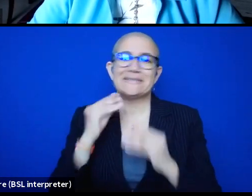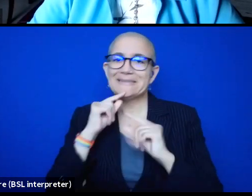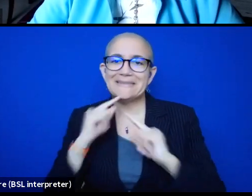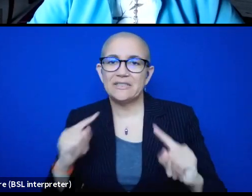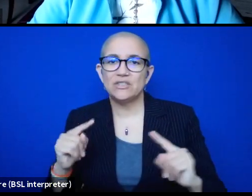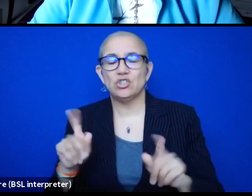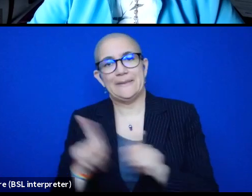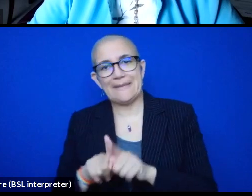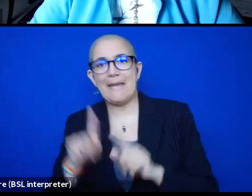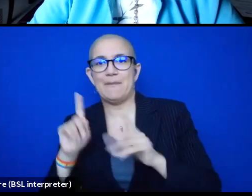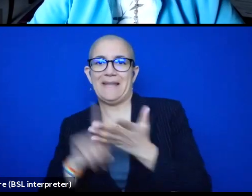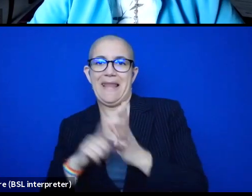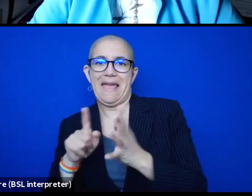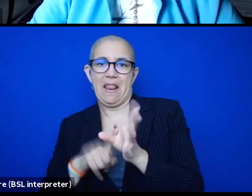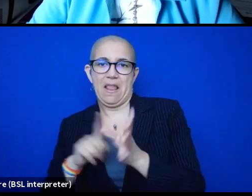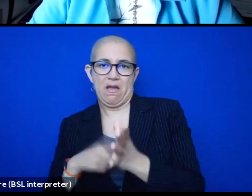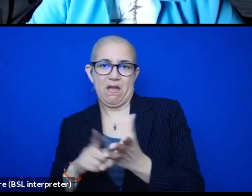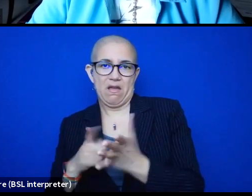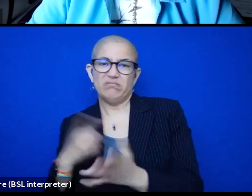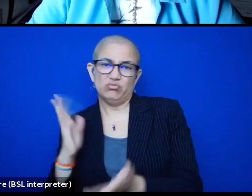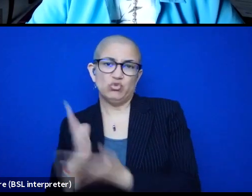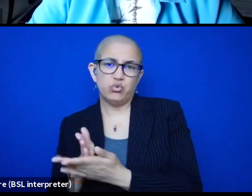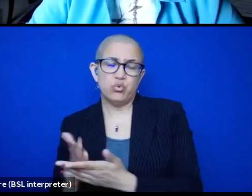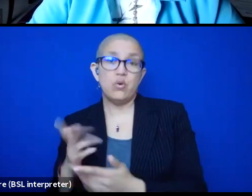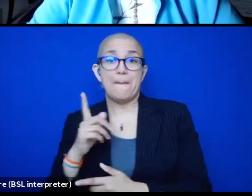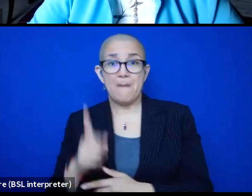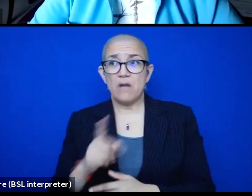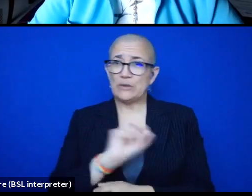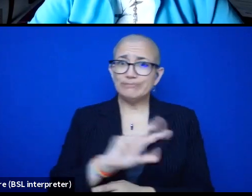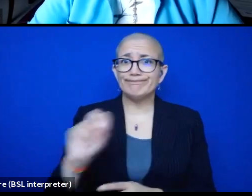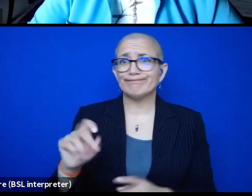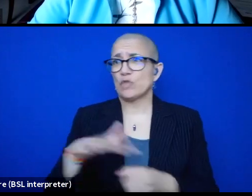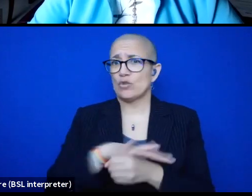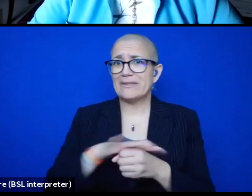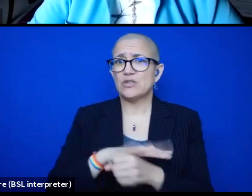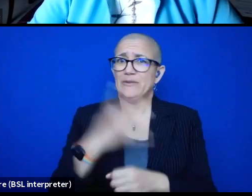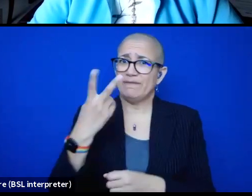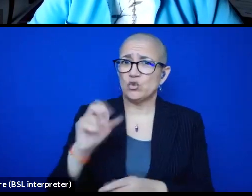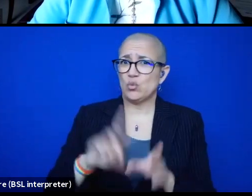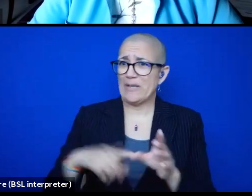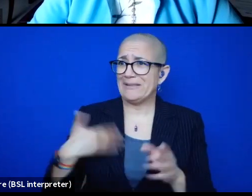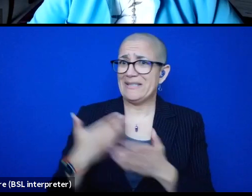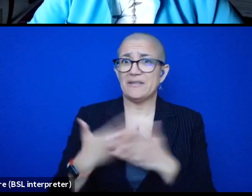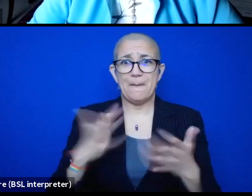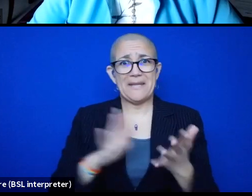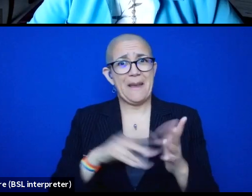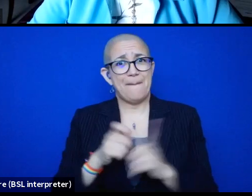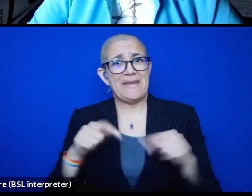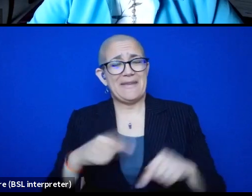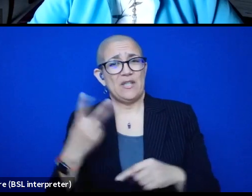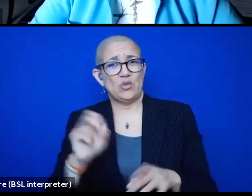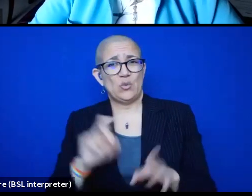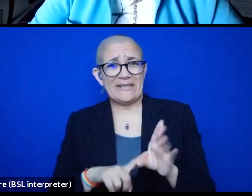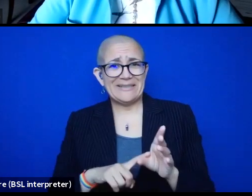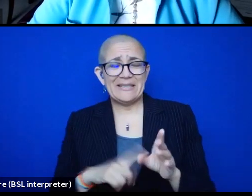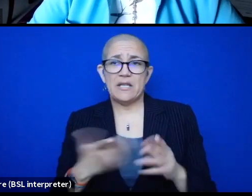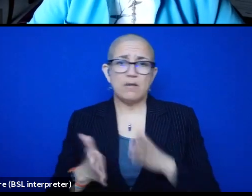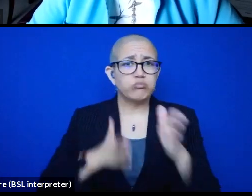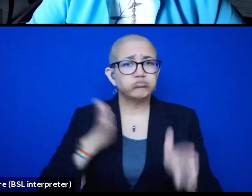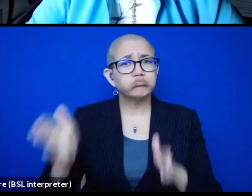true. But when you go around your constituency for 20 years, I've been the MP here for 20 years, you know, going to lots of